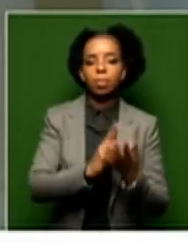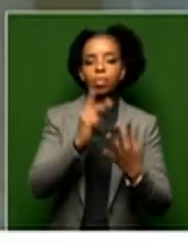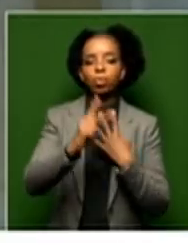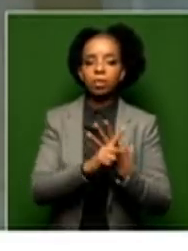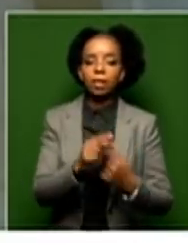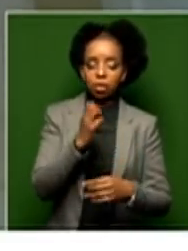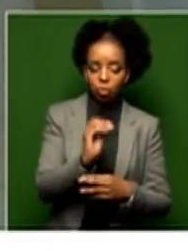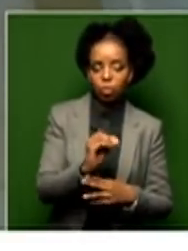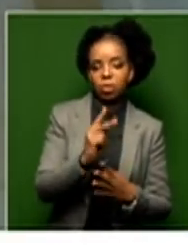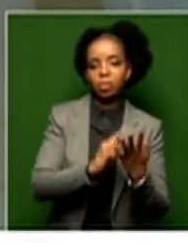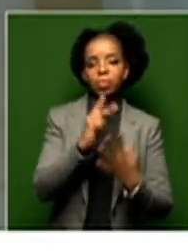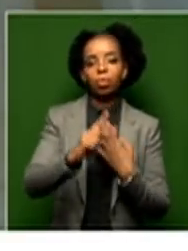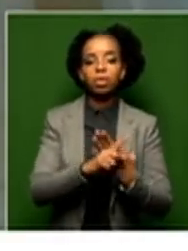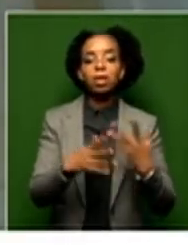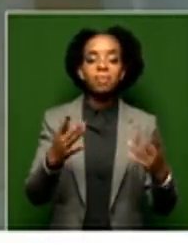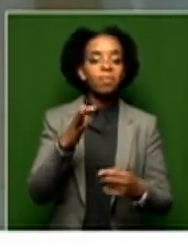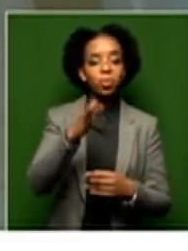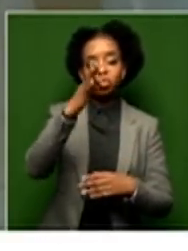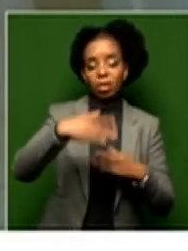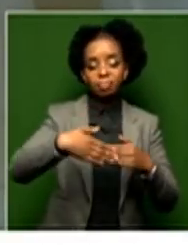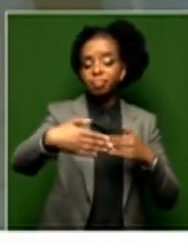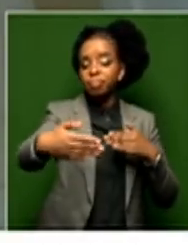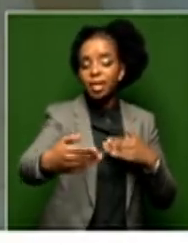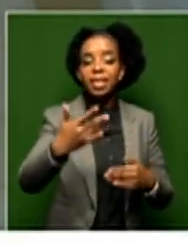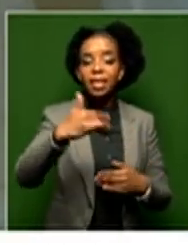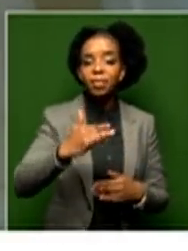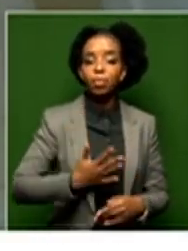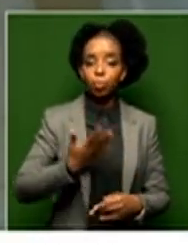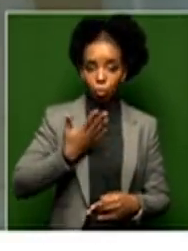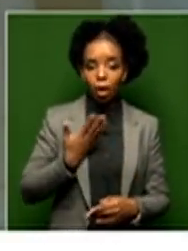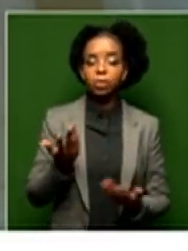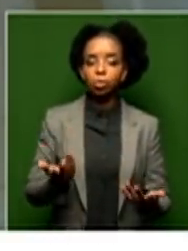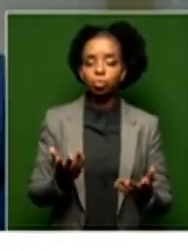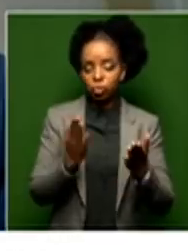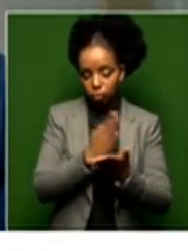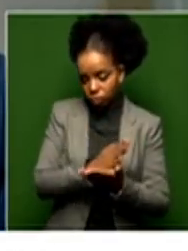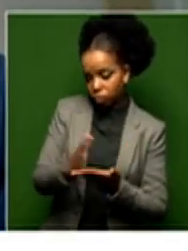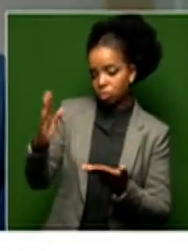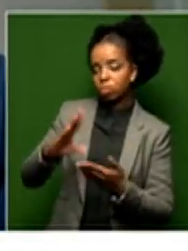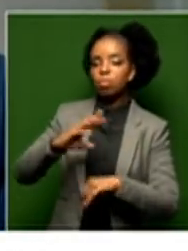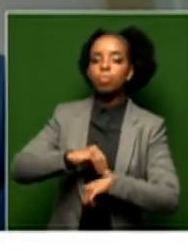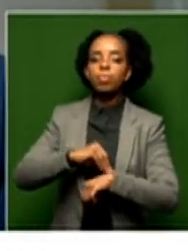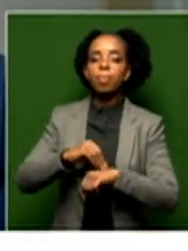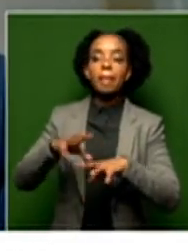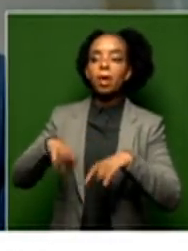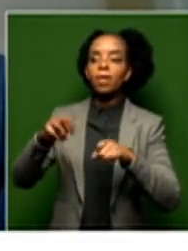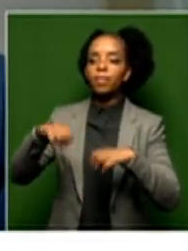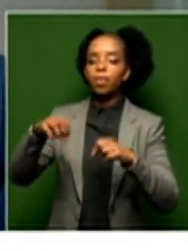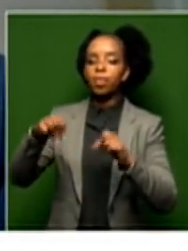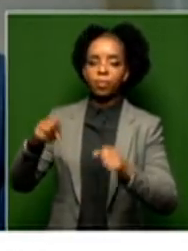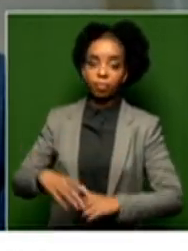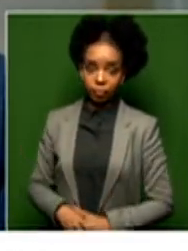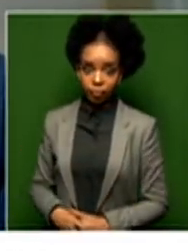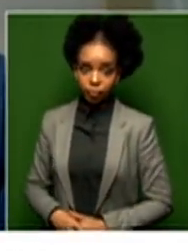future if we're going to alleviate this shortage that we currently face. Correct, and especially given that